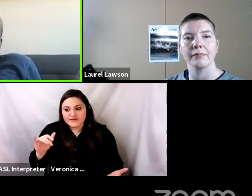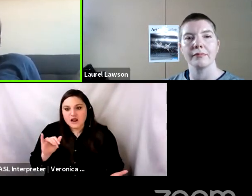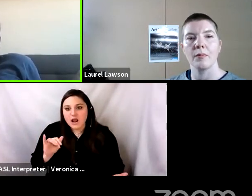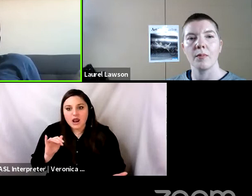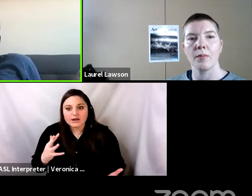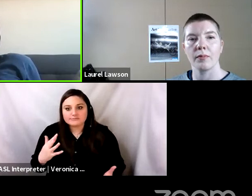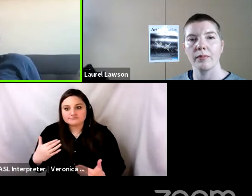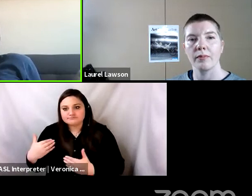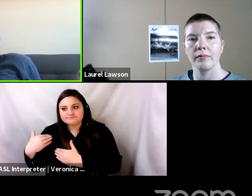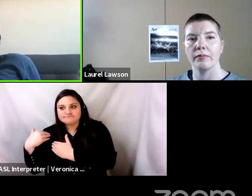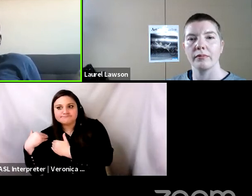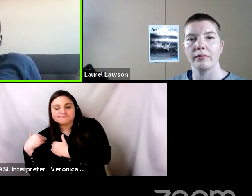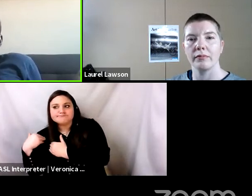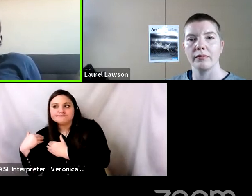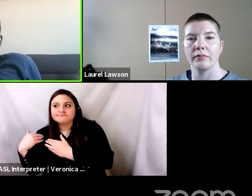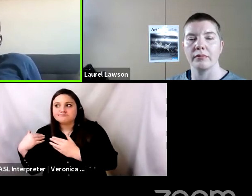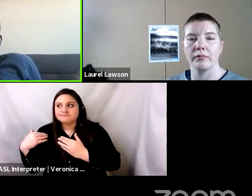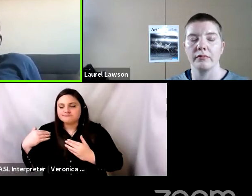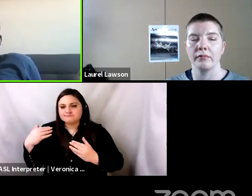And so wanting to be a steward of that.